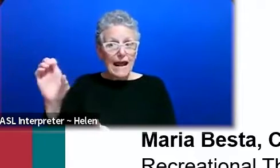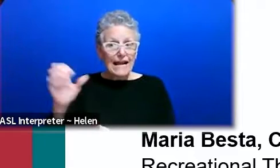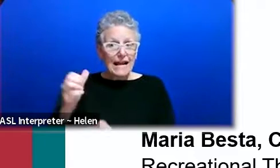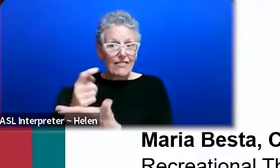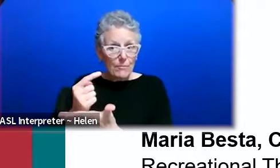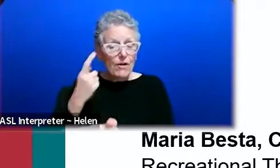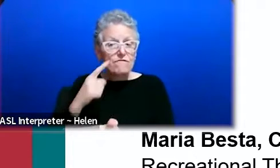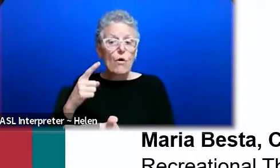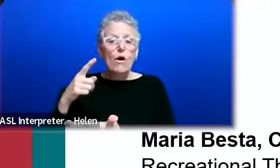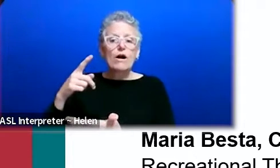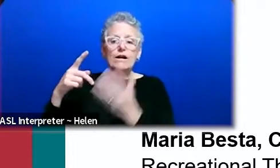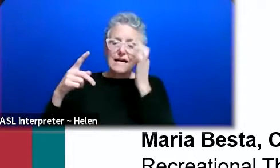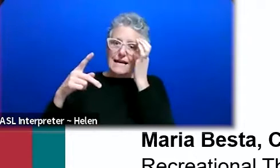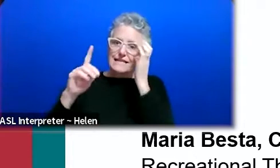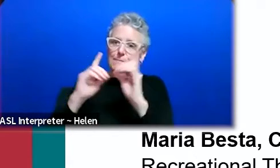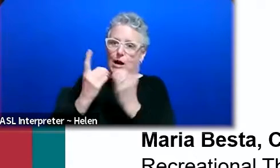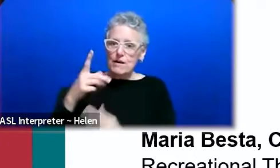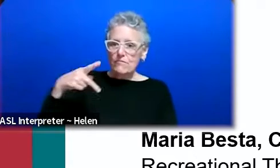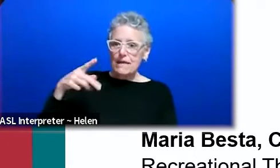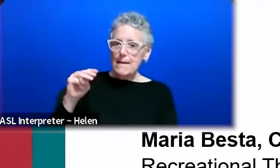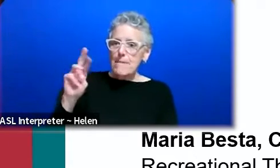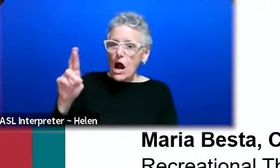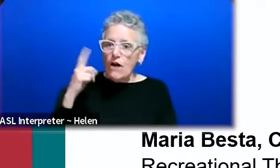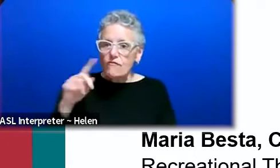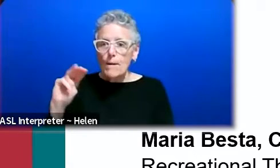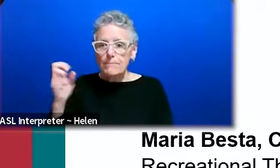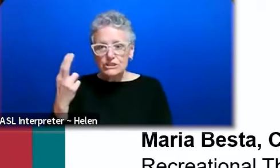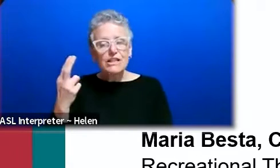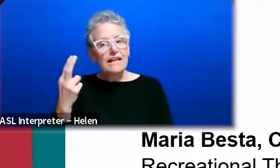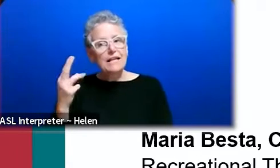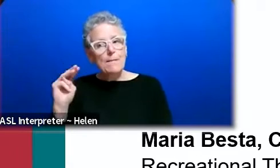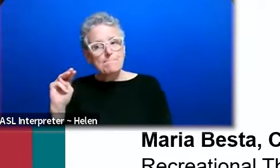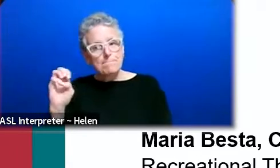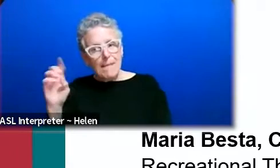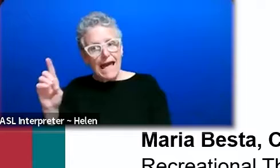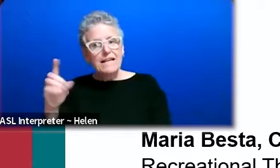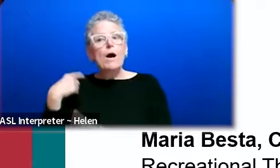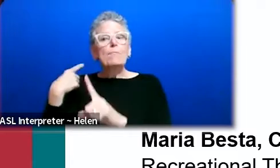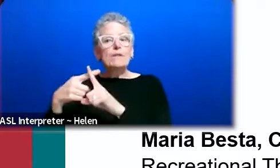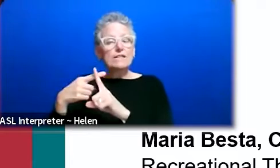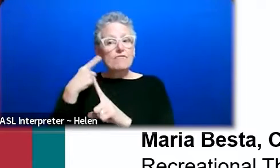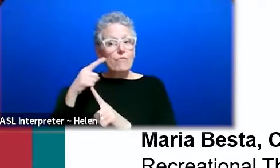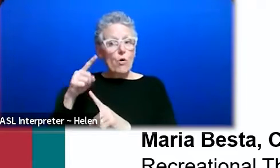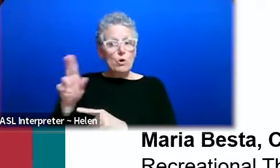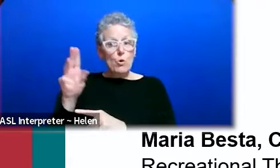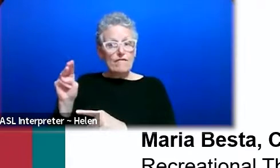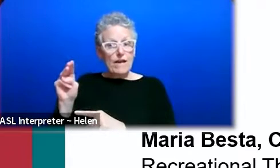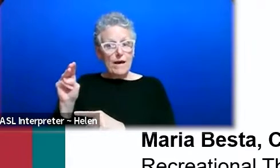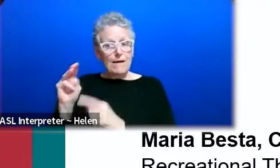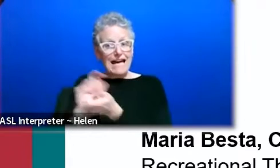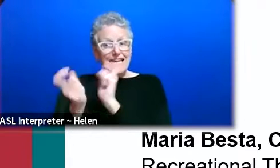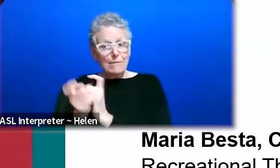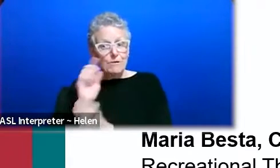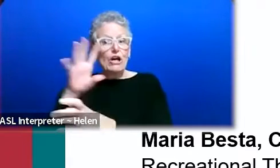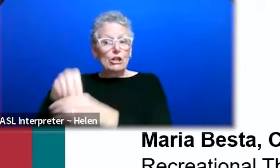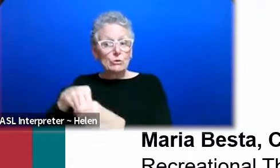PM&R and Michigan Medicine and a board member of UMAIS, the University of Michigan Adaptive Inclusion Sports